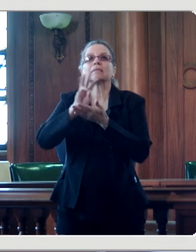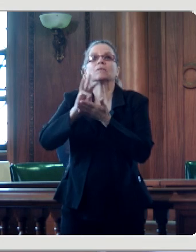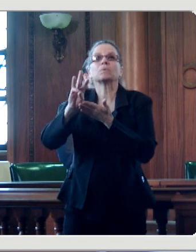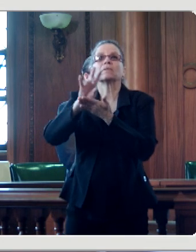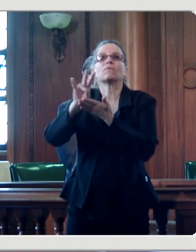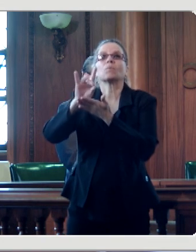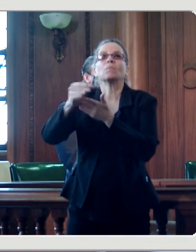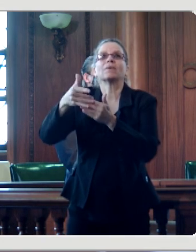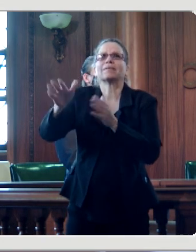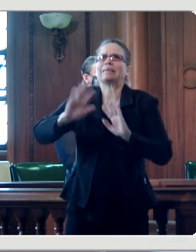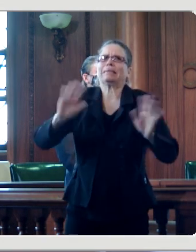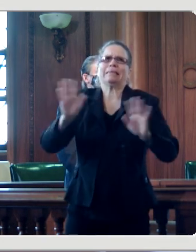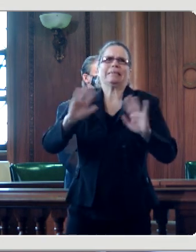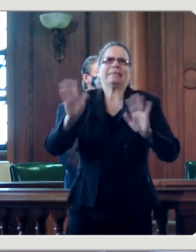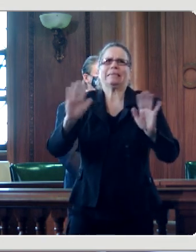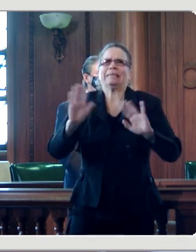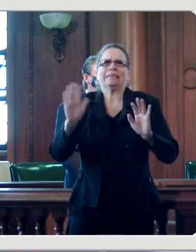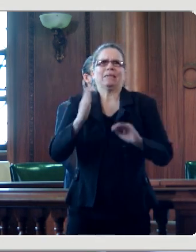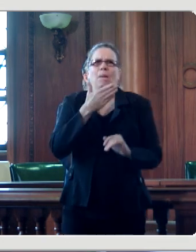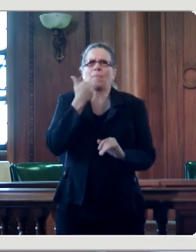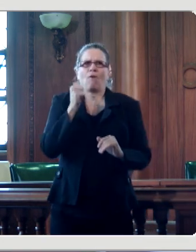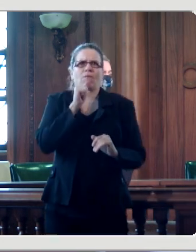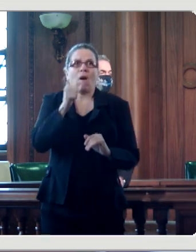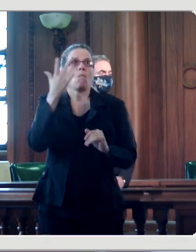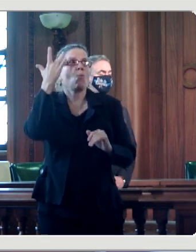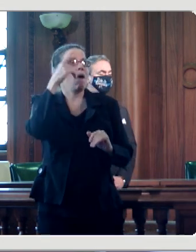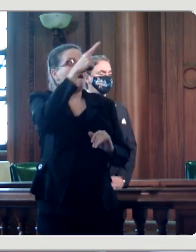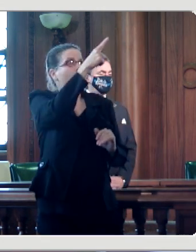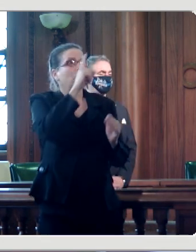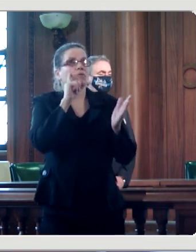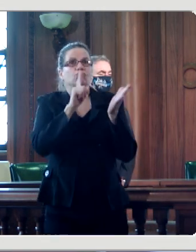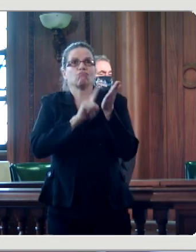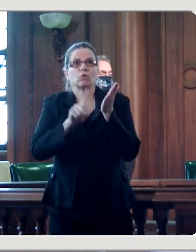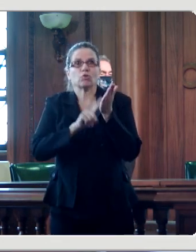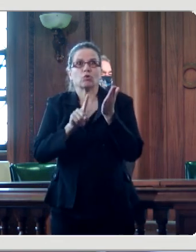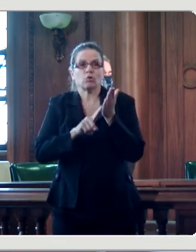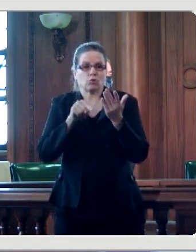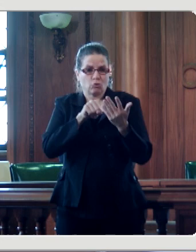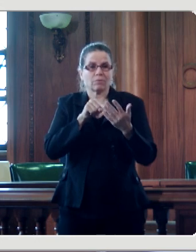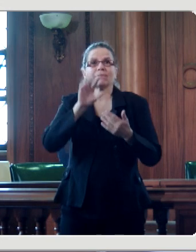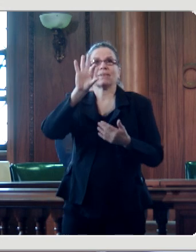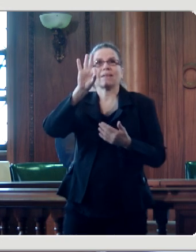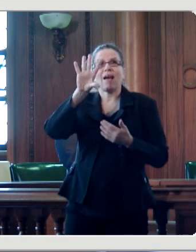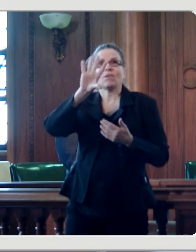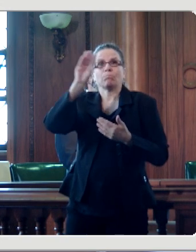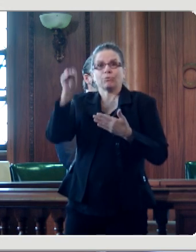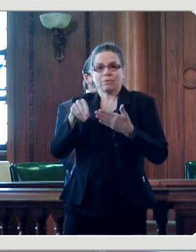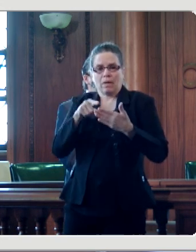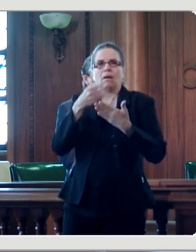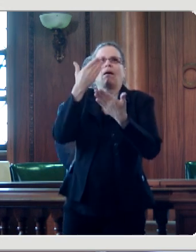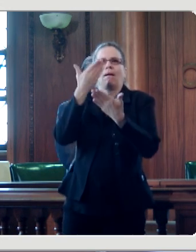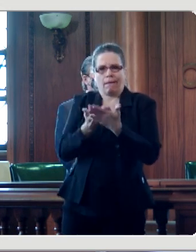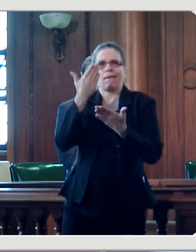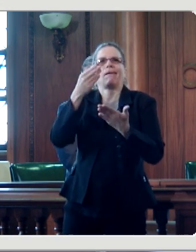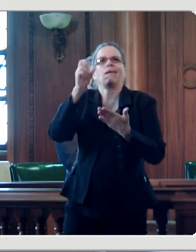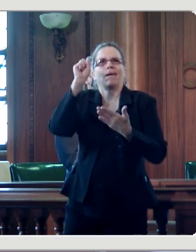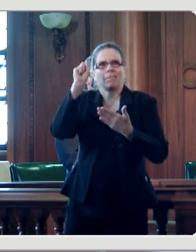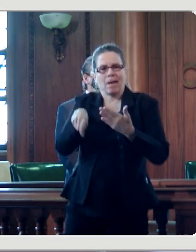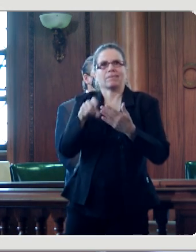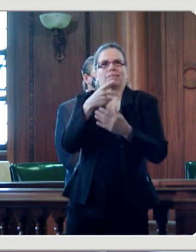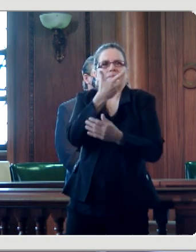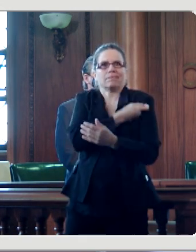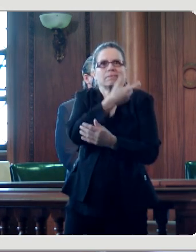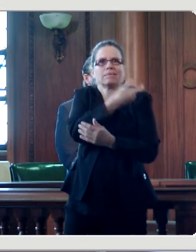we got was based on those 2 doses. And so the recommendation is that we stay with the 2-dose